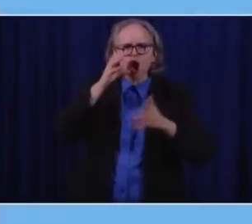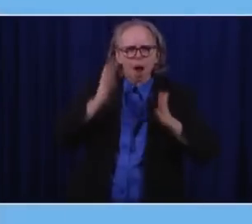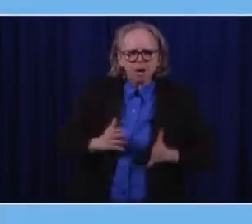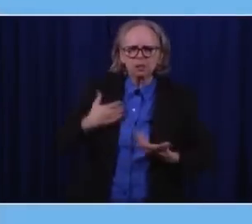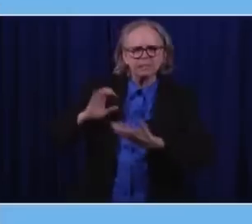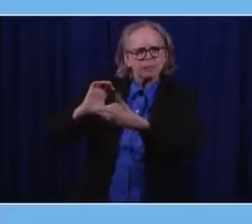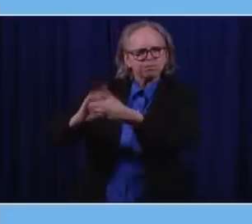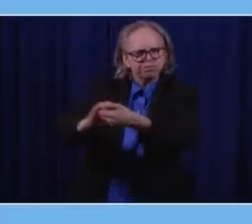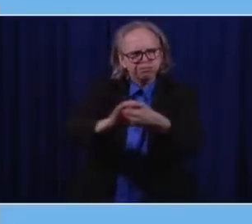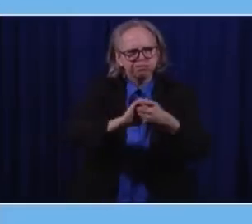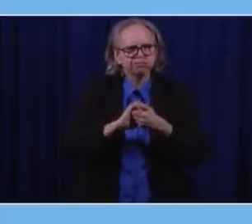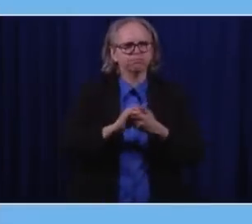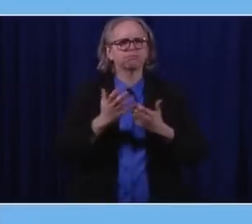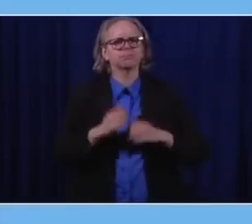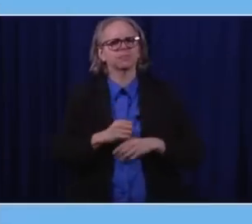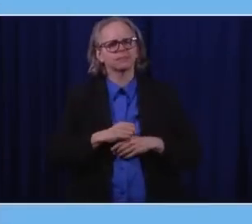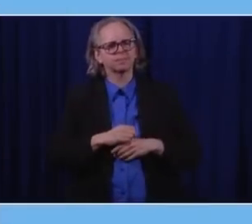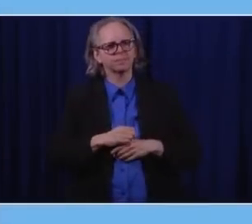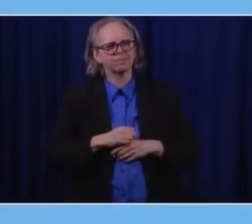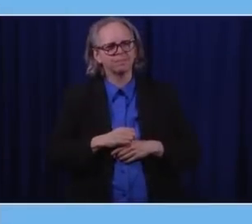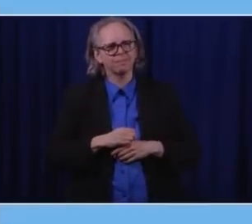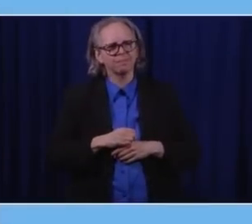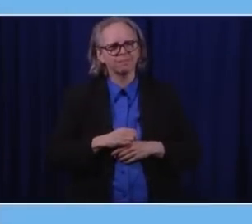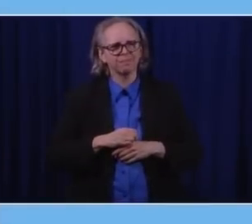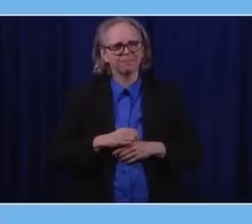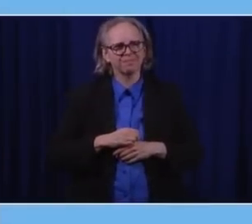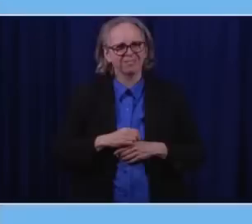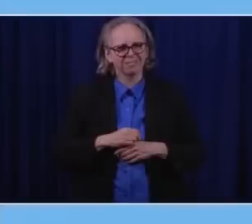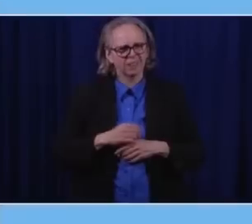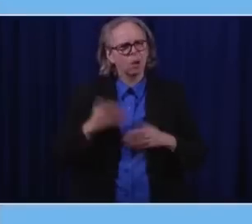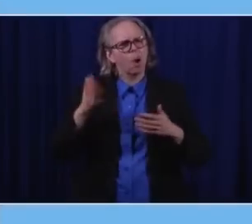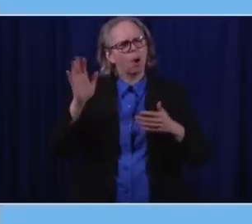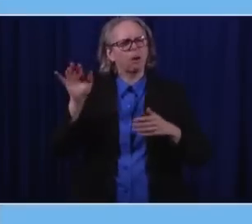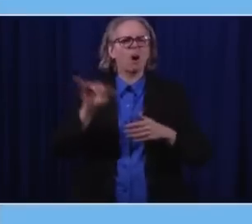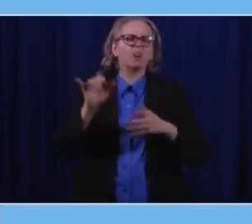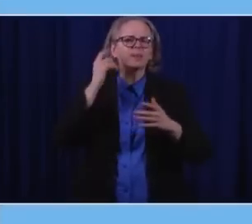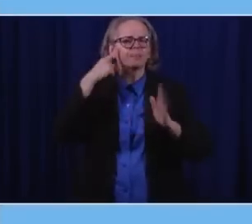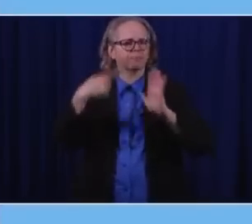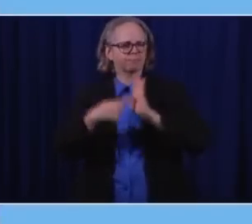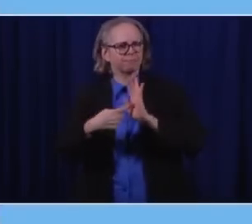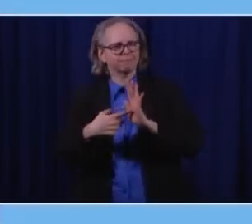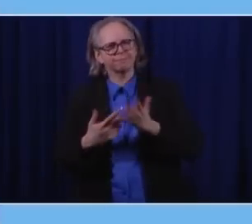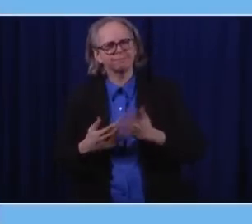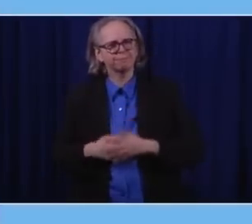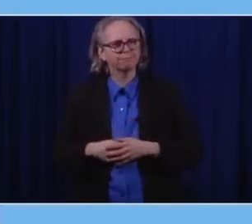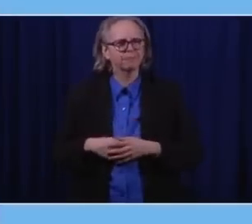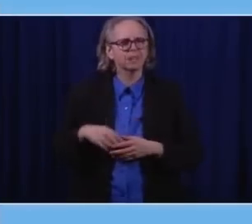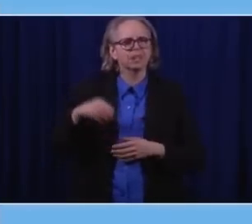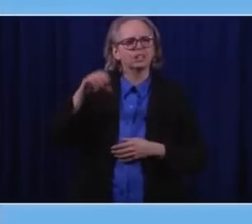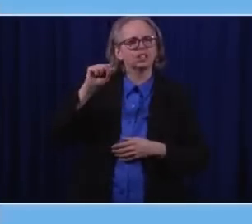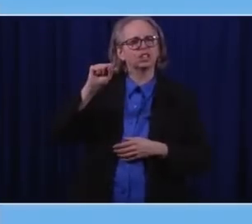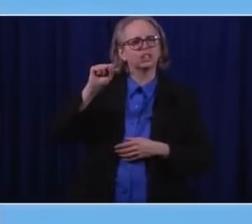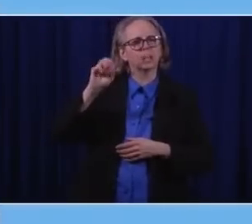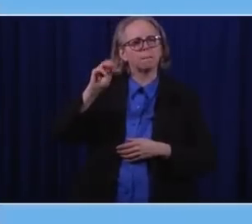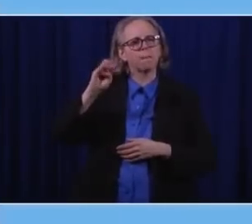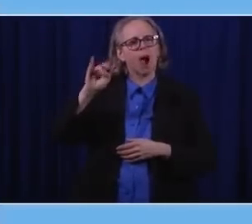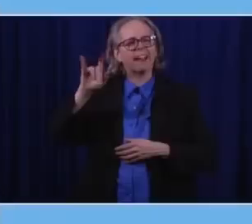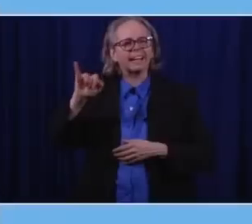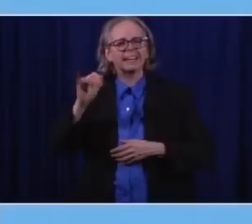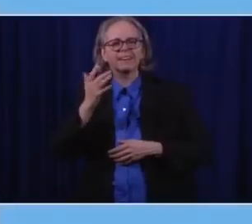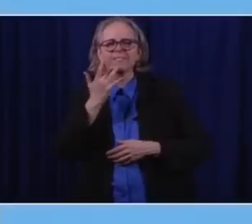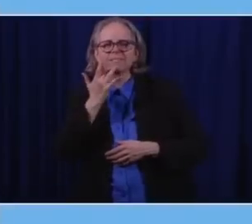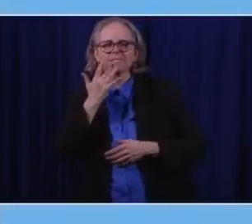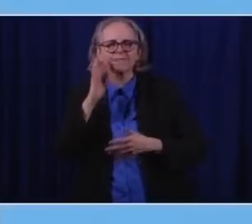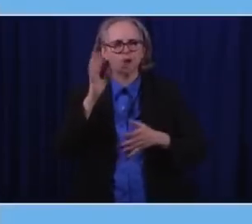Q grader, which is essentially kind of like a sommelier, but for coffee. And I